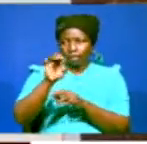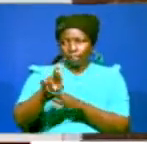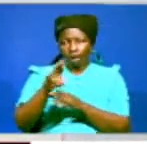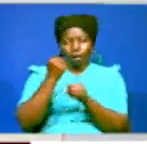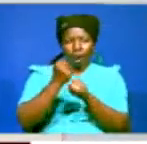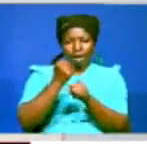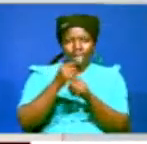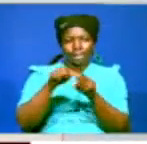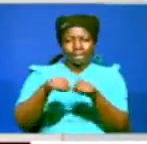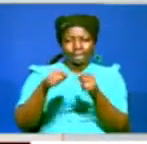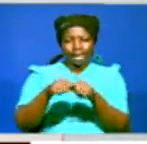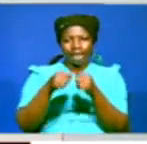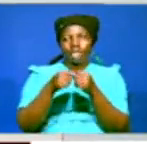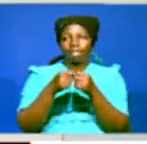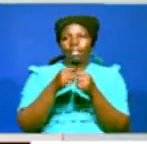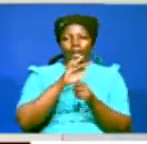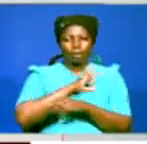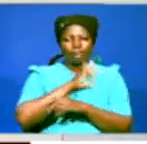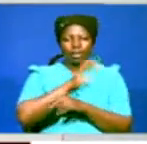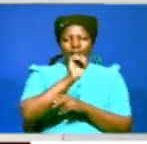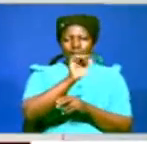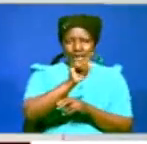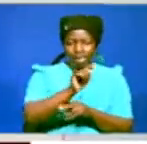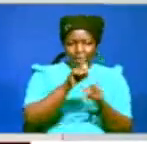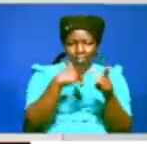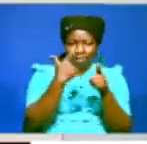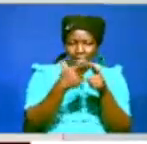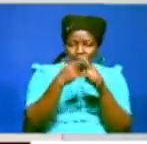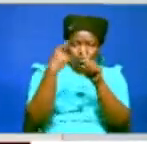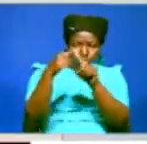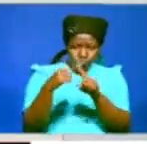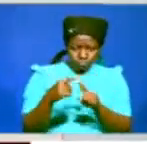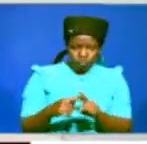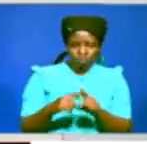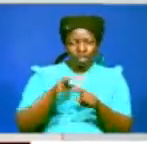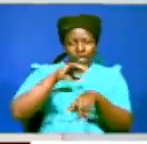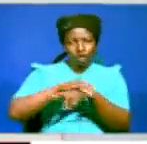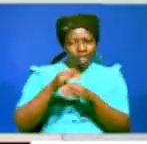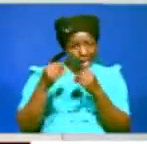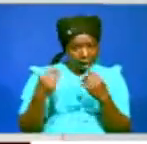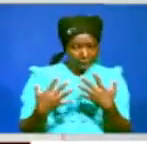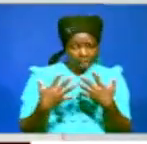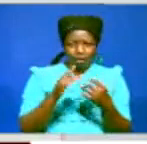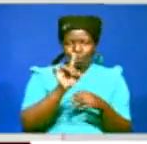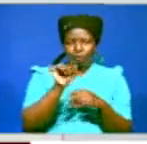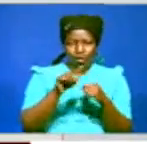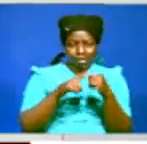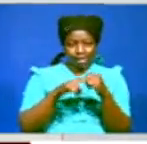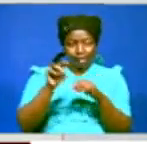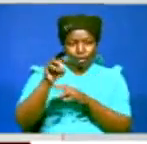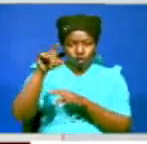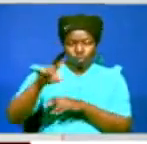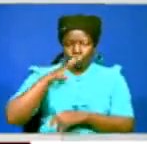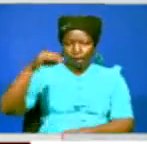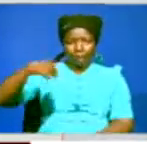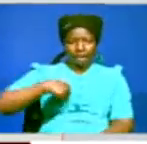Benefit Act. Na wakafika katika hesabu ya kwamba nilipwe pesa, 1.6 million. Na